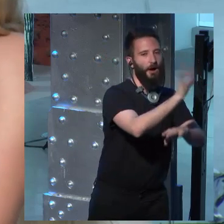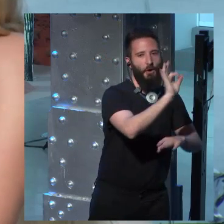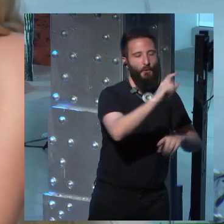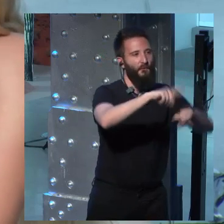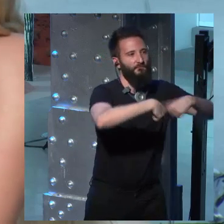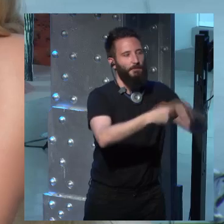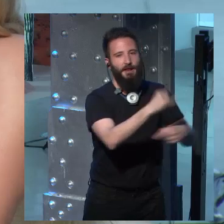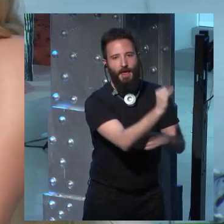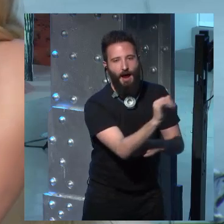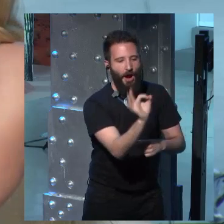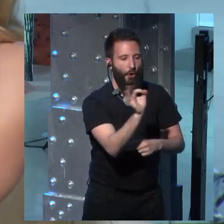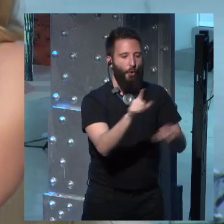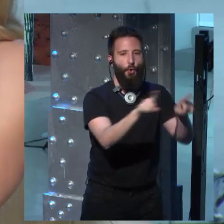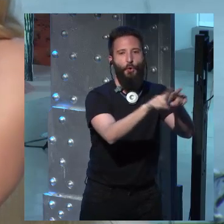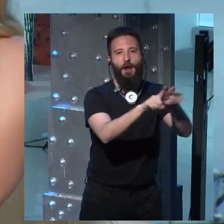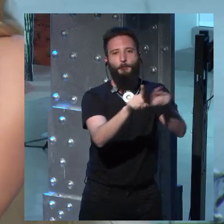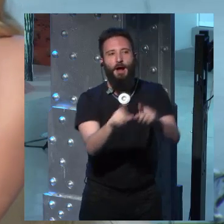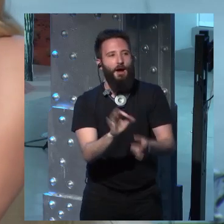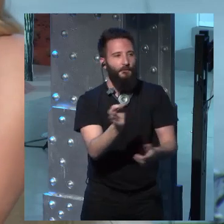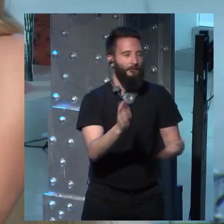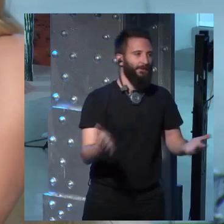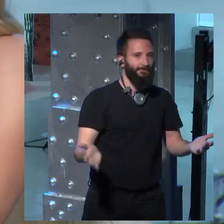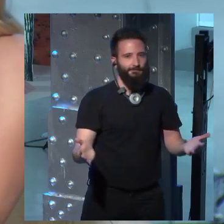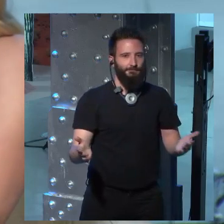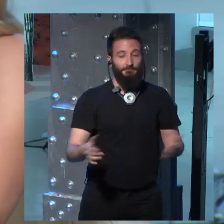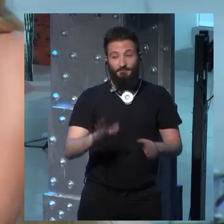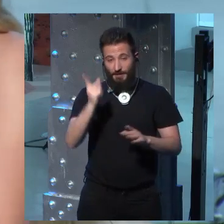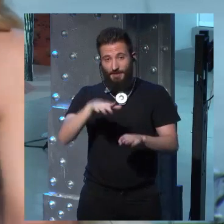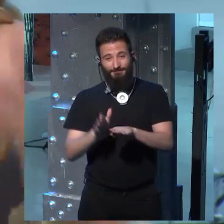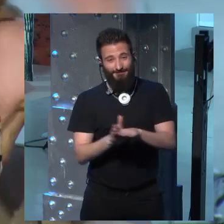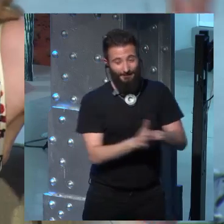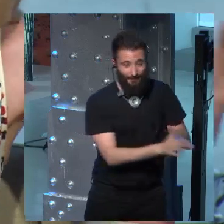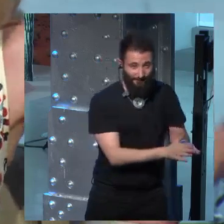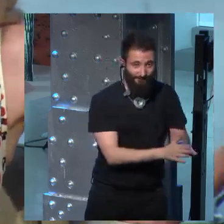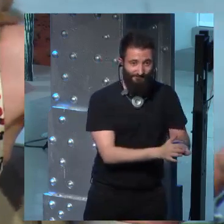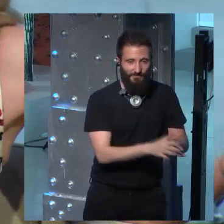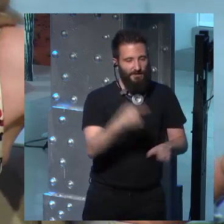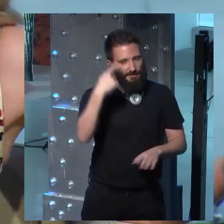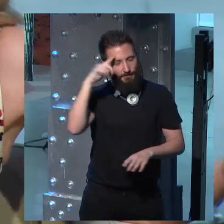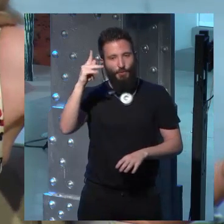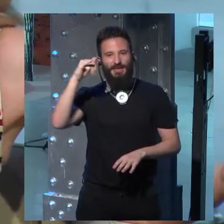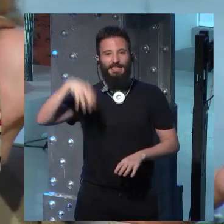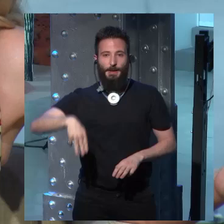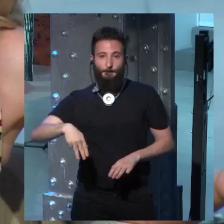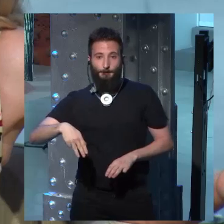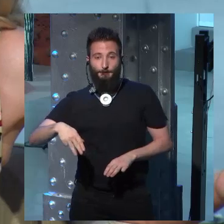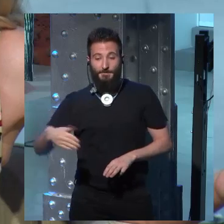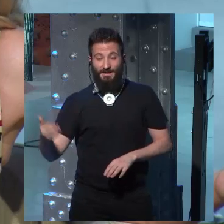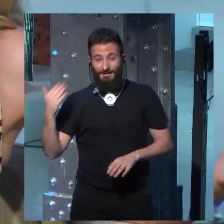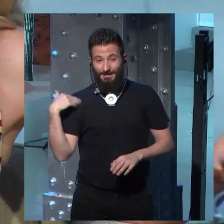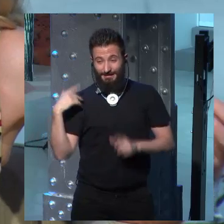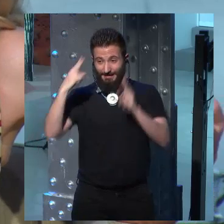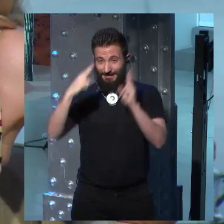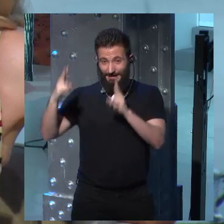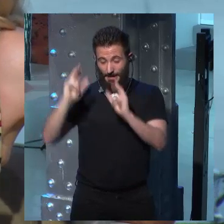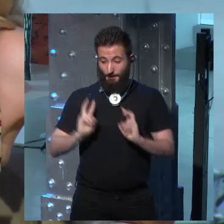there, if Kim is there. That being said, we know the Kim that we met at the beginning of the show, in the pilot,